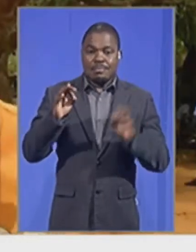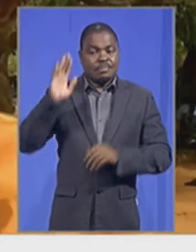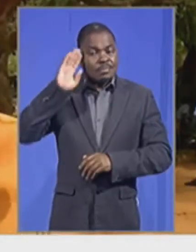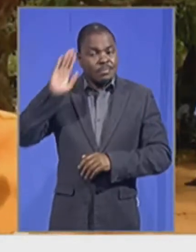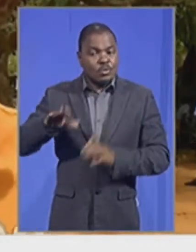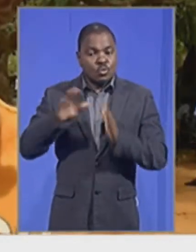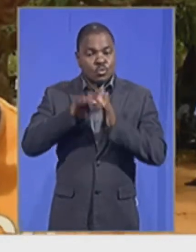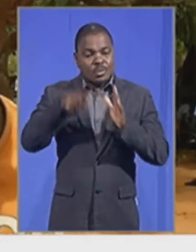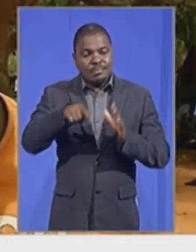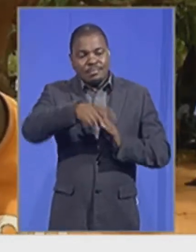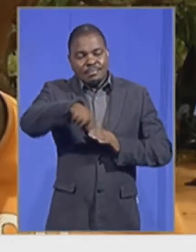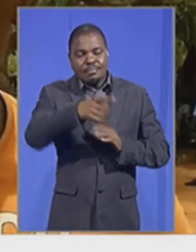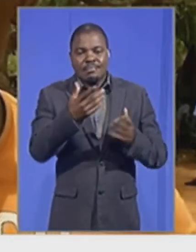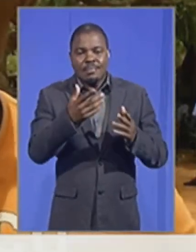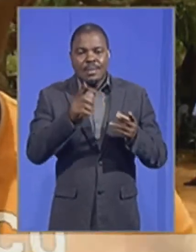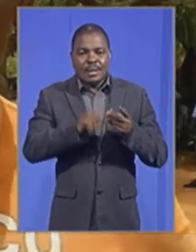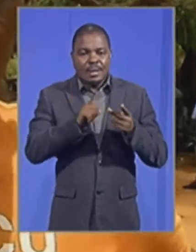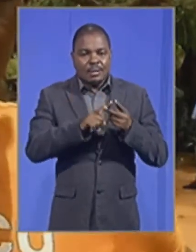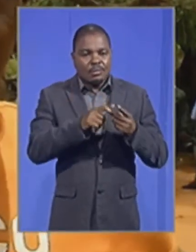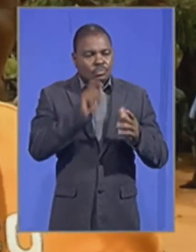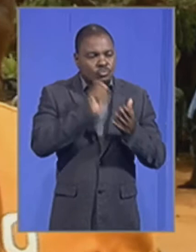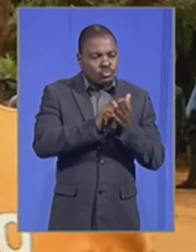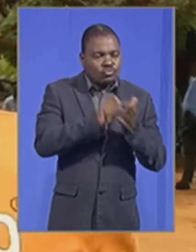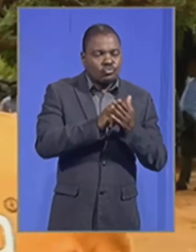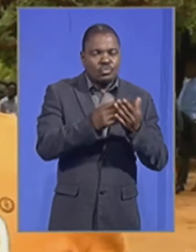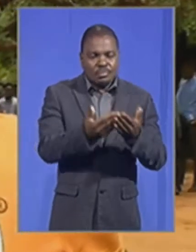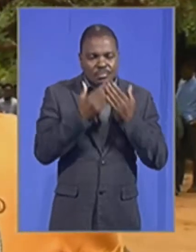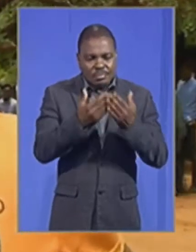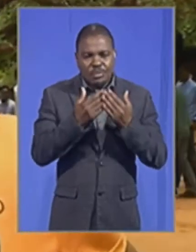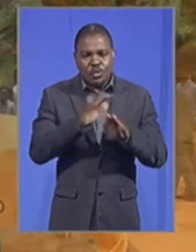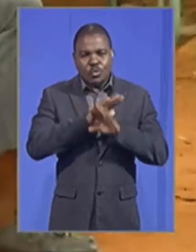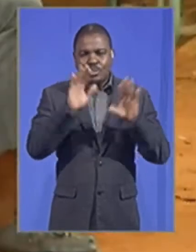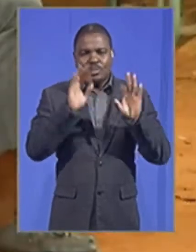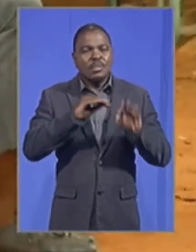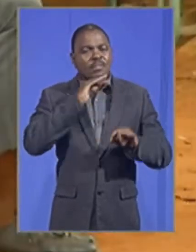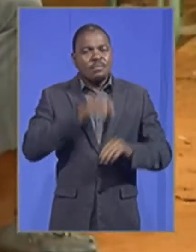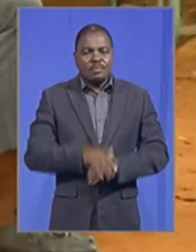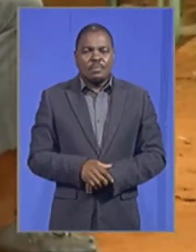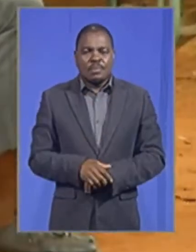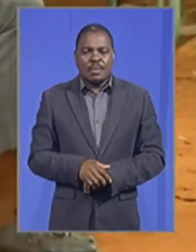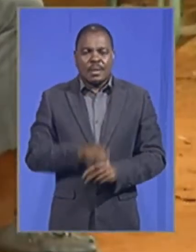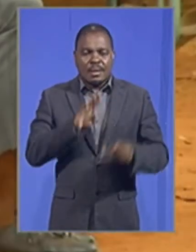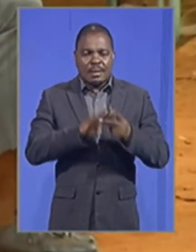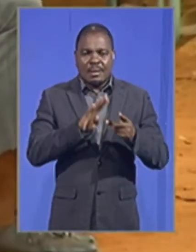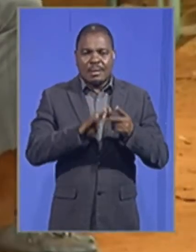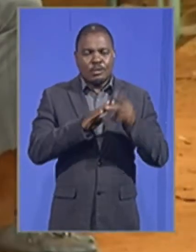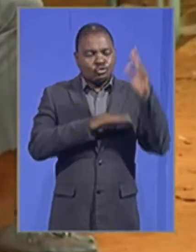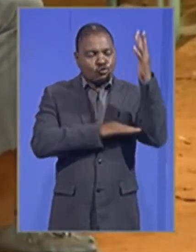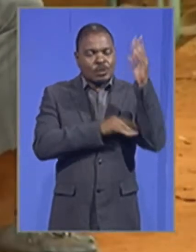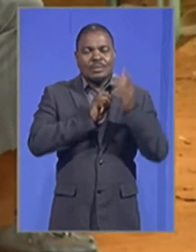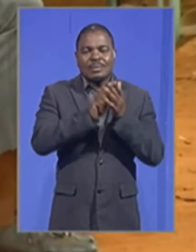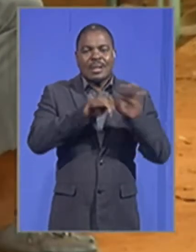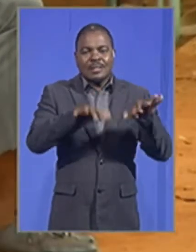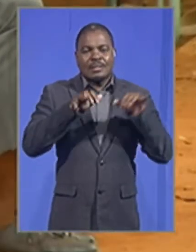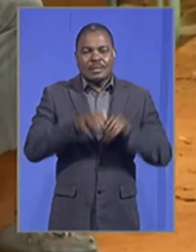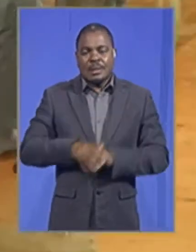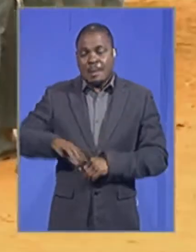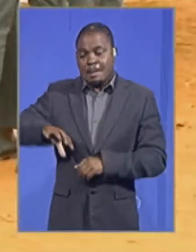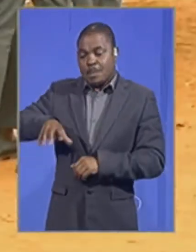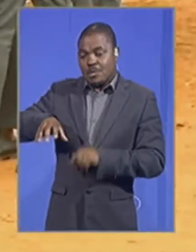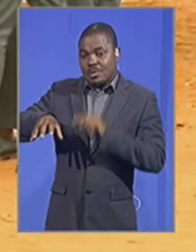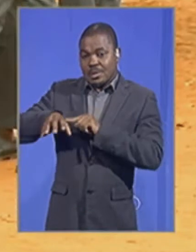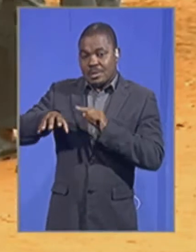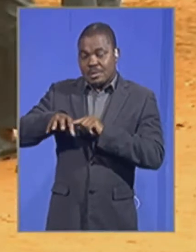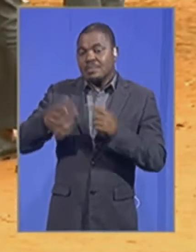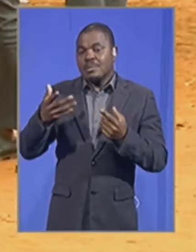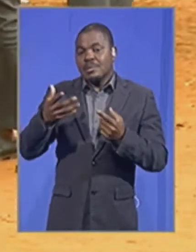our learners. Our learners are writing their examination under trees. Kgoro ya thuto ka provinceng e rago ditlhahlobo tšeo di